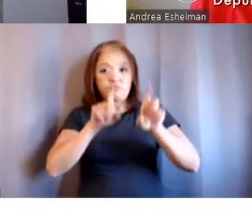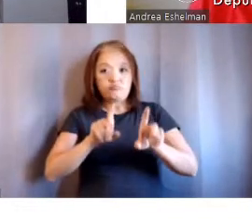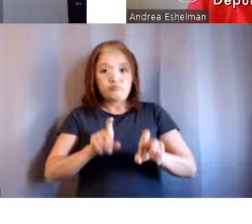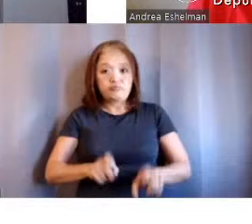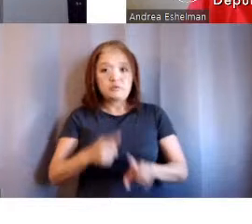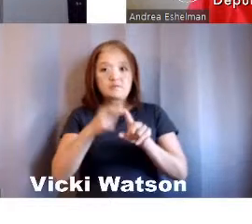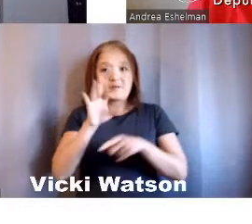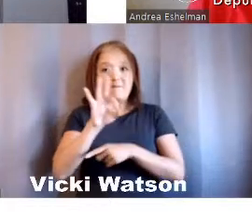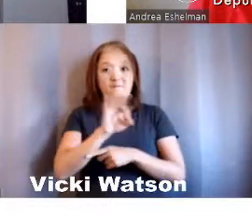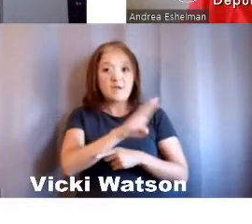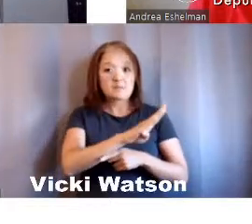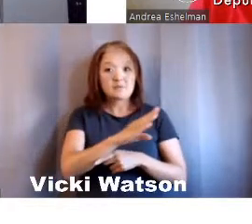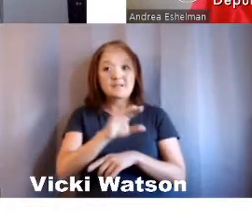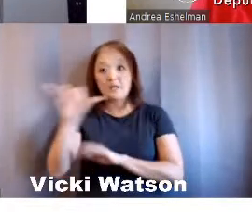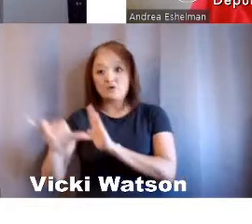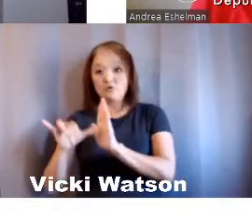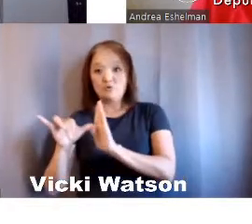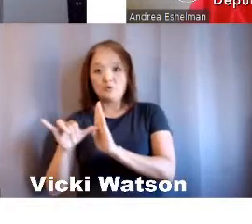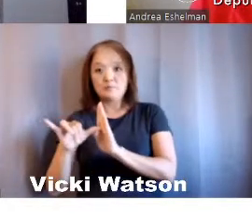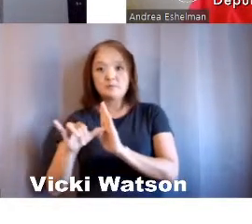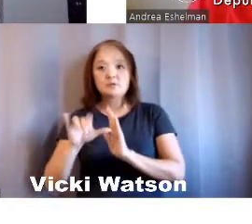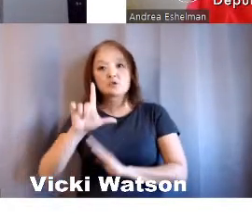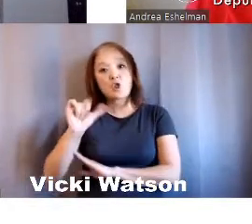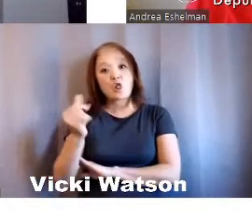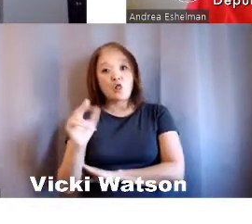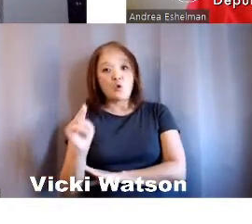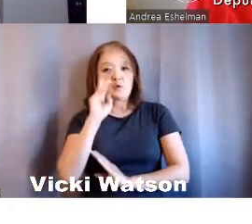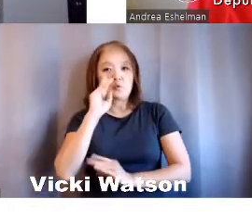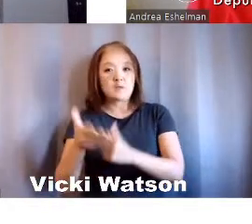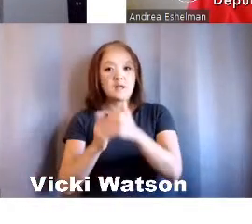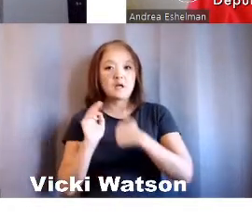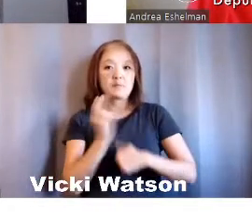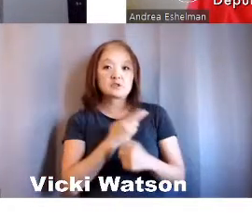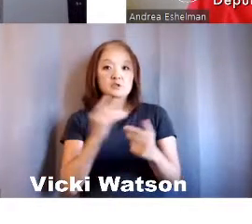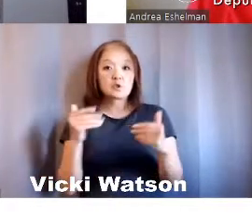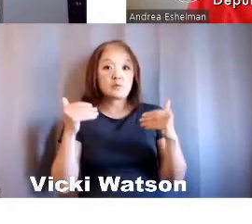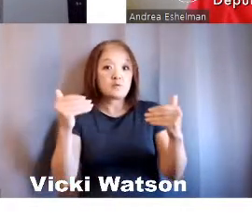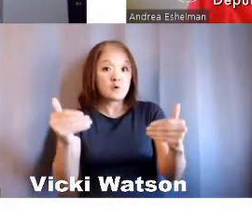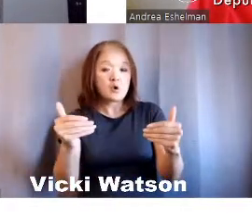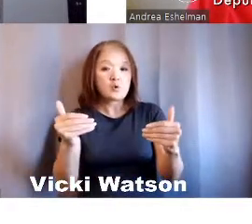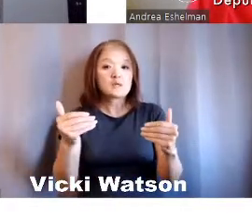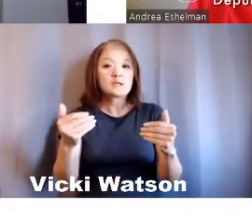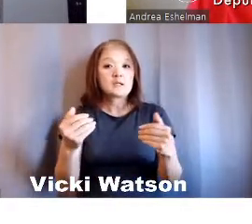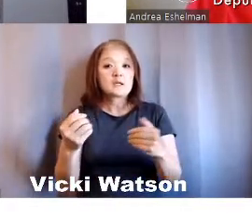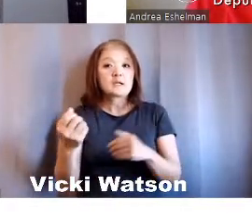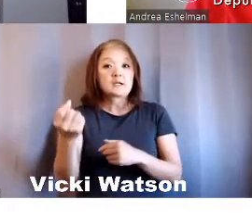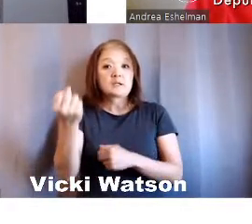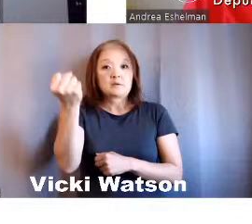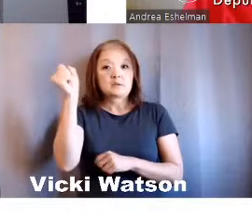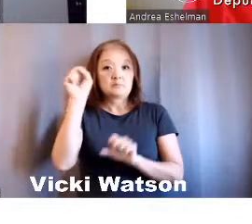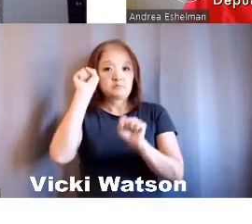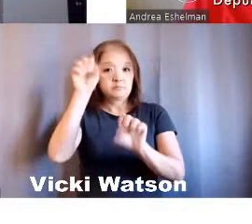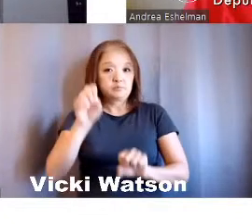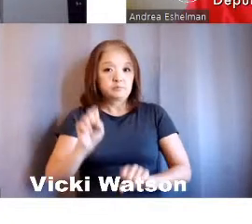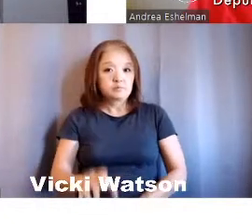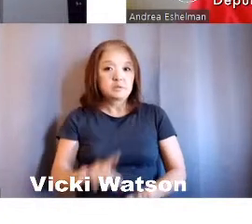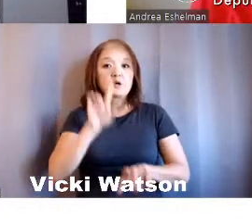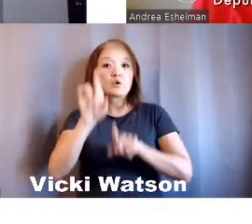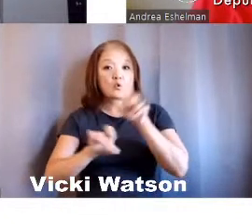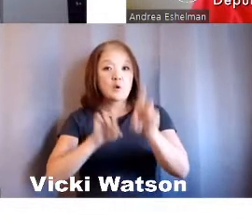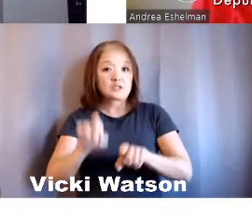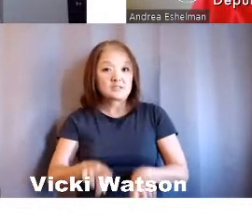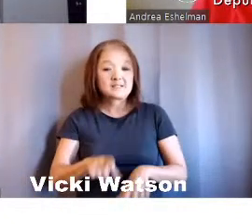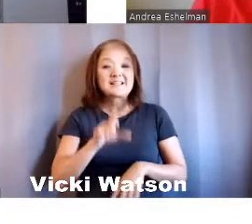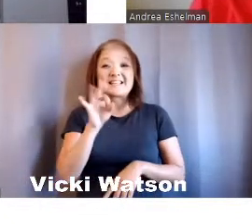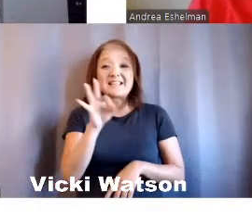YouTube. So she's gonna help us to move forward with giving us some questions. I wanna remind you folks, if you have